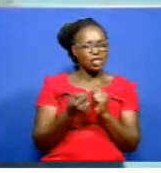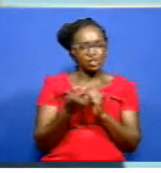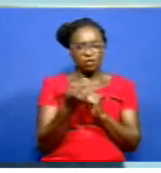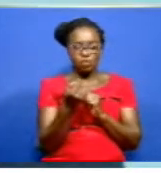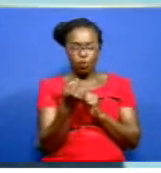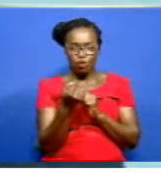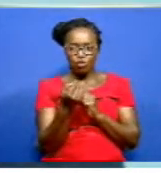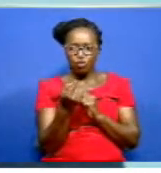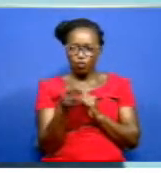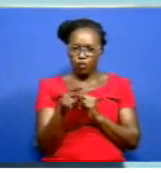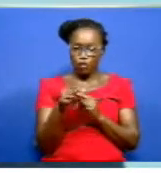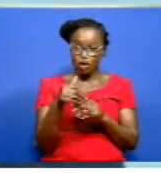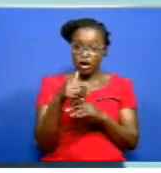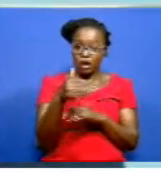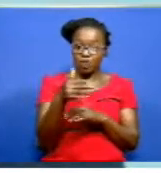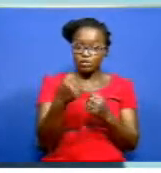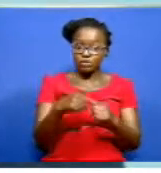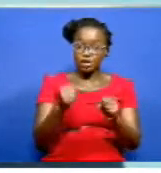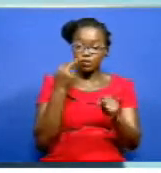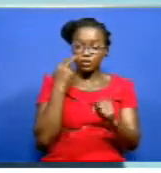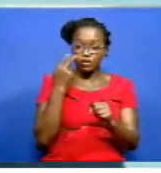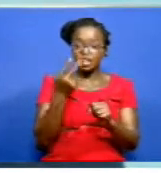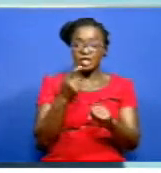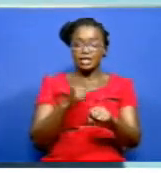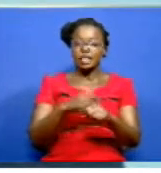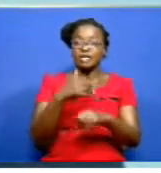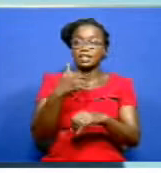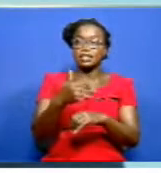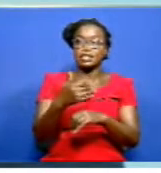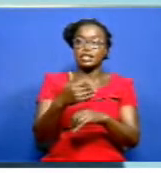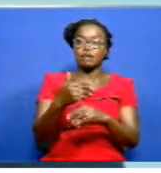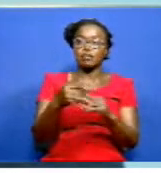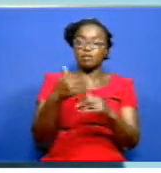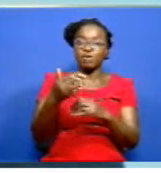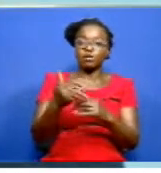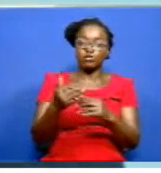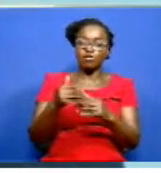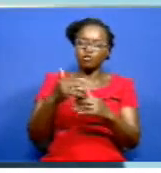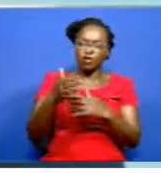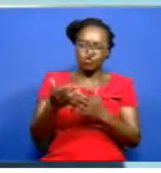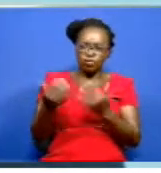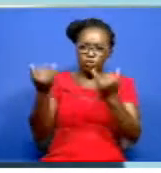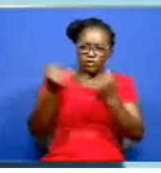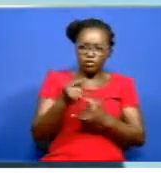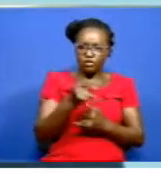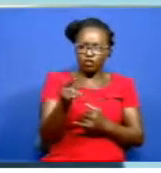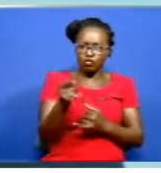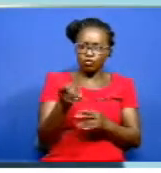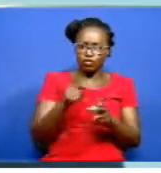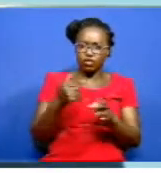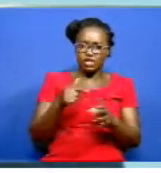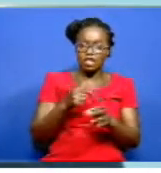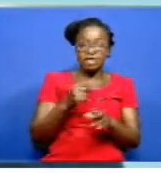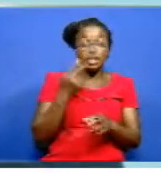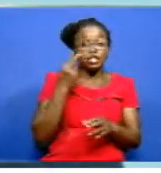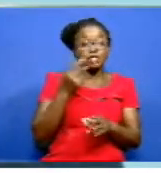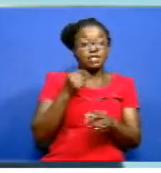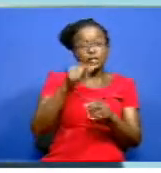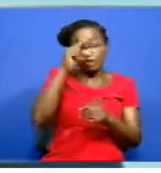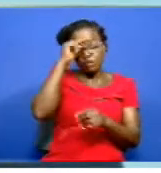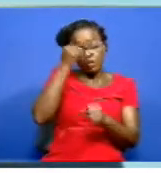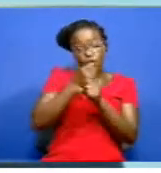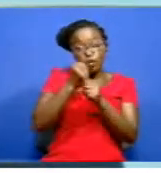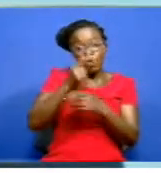see. Next time we're going out of town, we'll invite you to go with us so that you can be able to see firsthand what the government is doing. So, ndugu